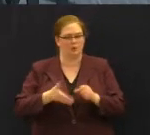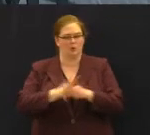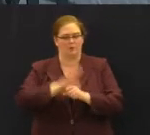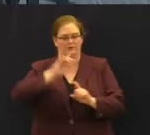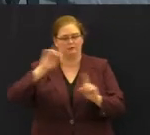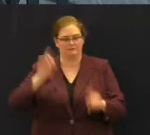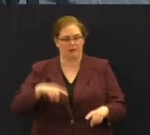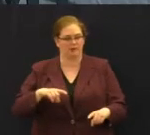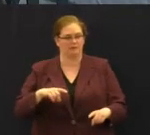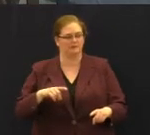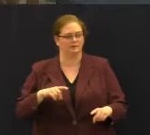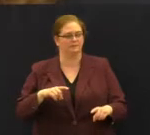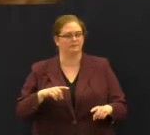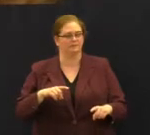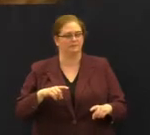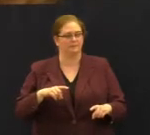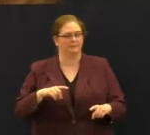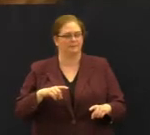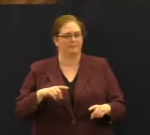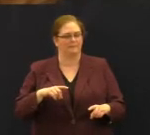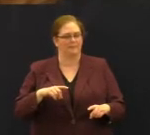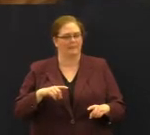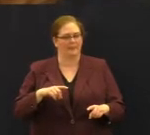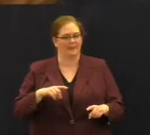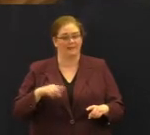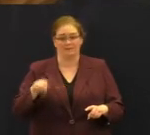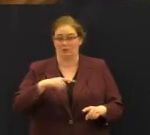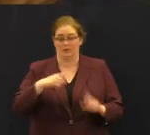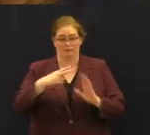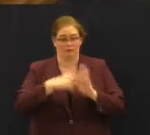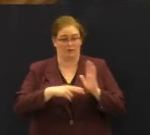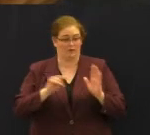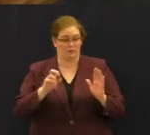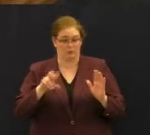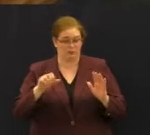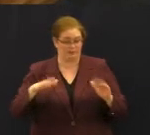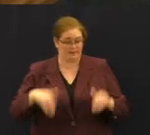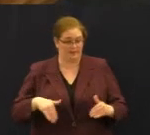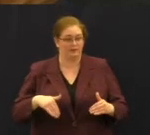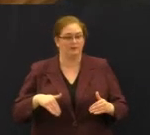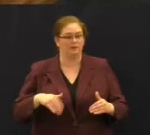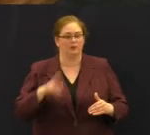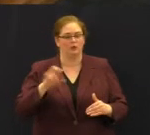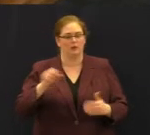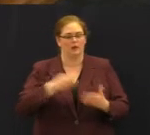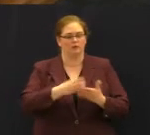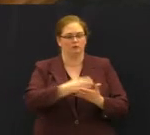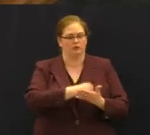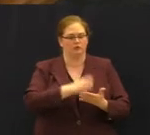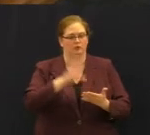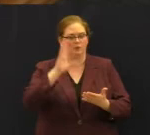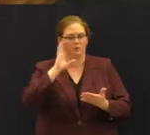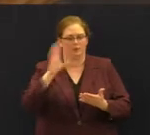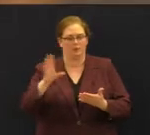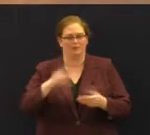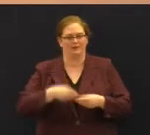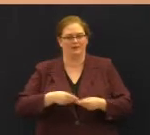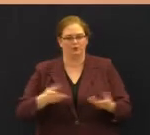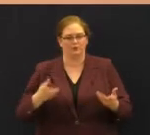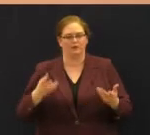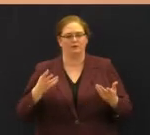response. If you haven't read in the news, the U.S. Treasury is going to be